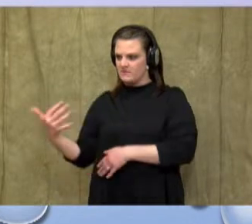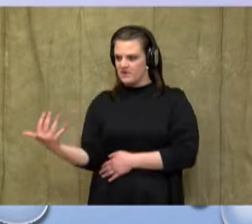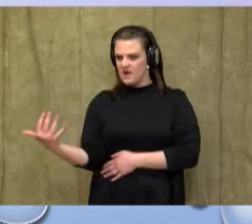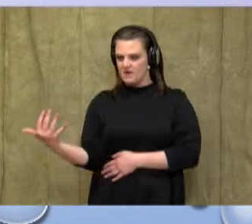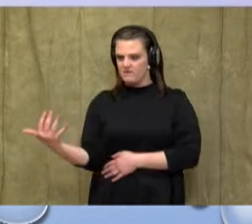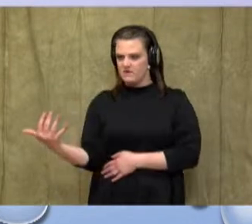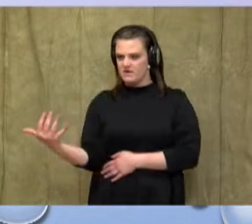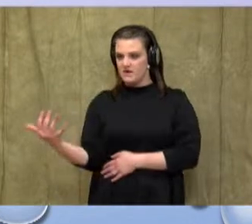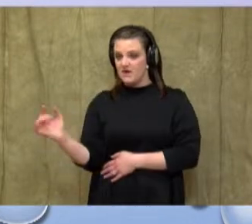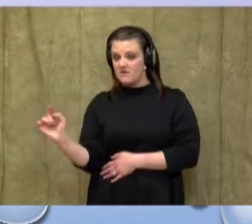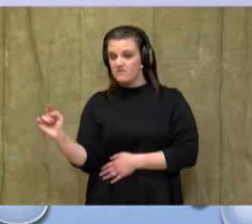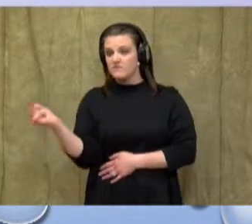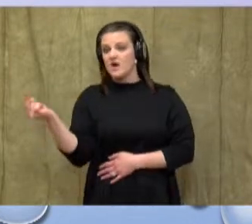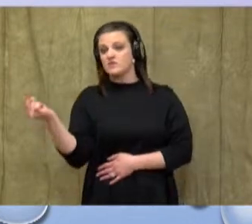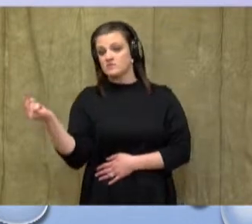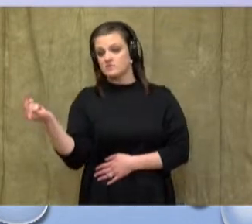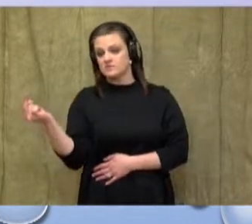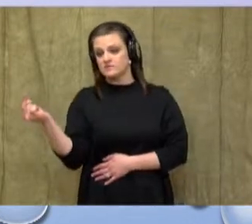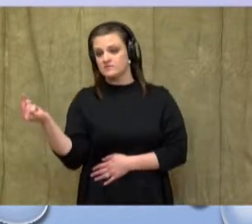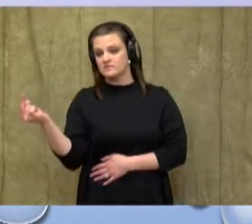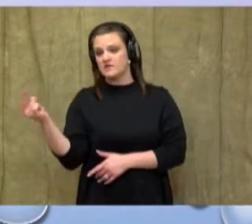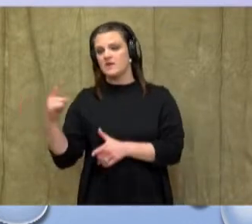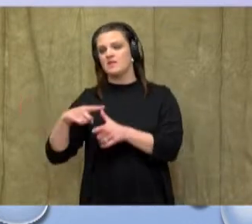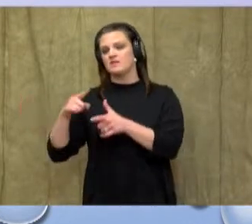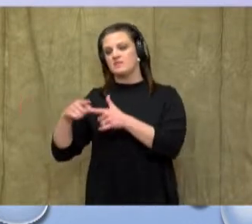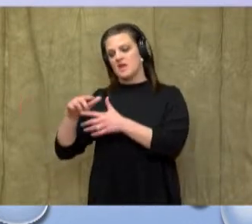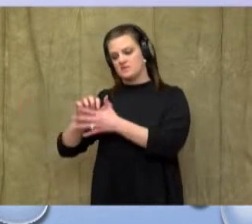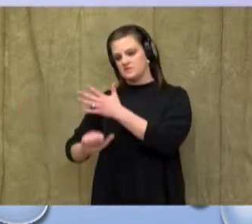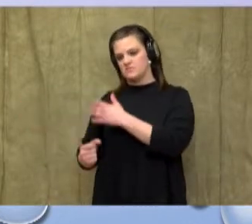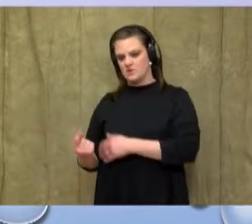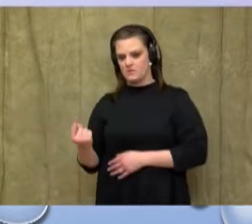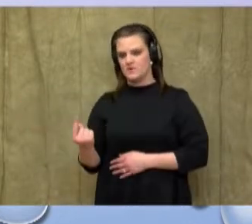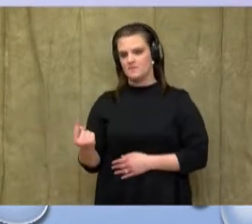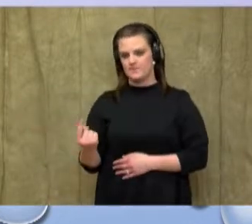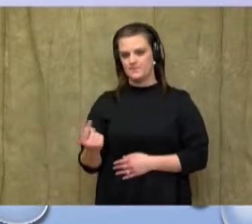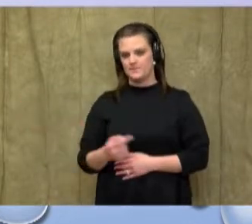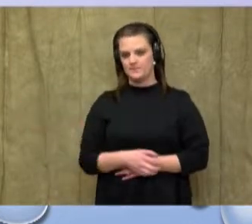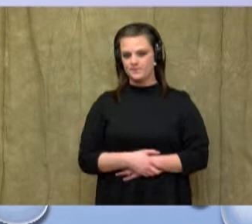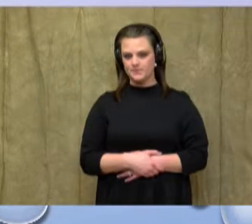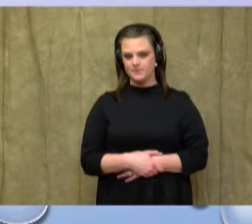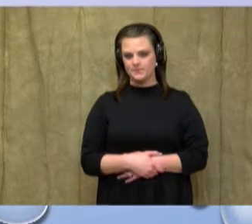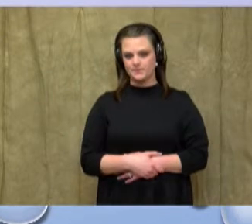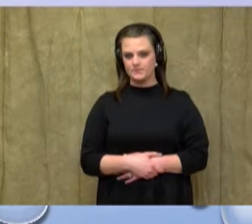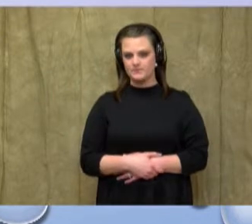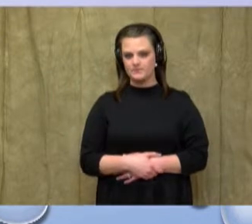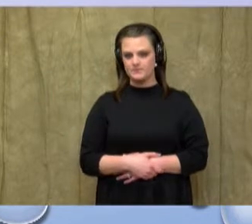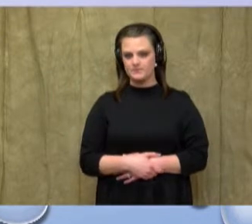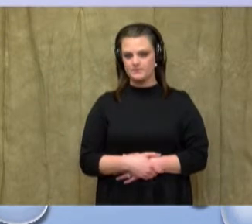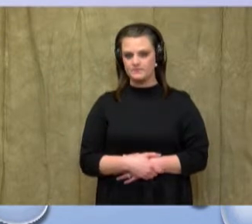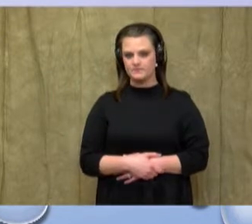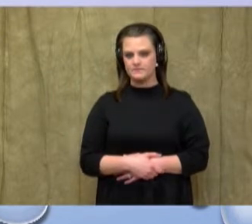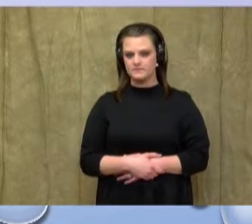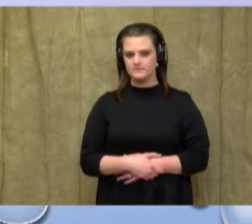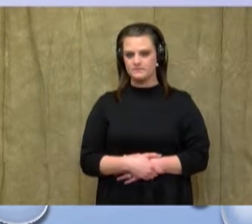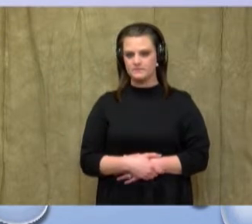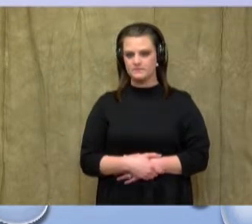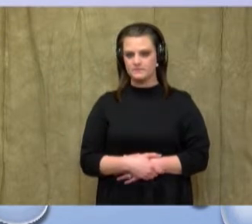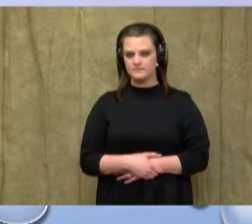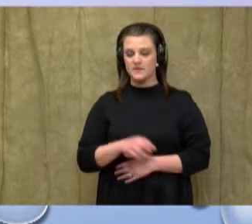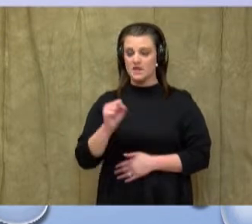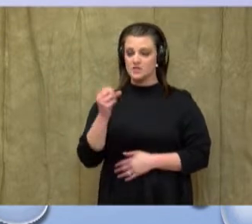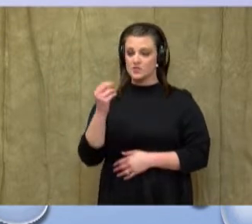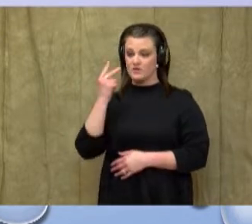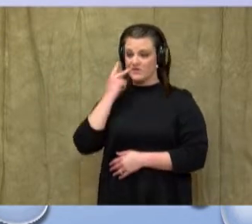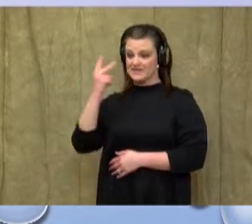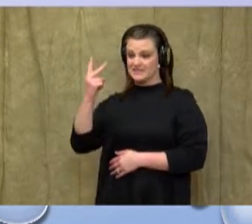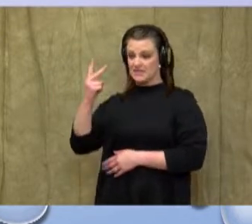5 first before we can subtract the 1. So if I see this, I'm going to